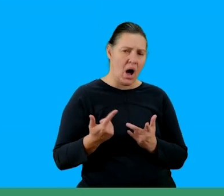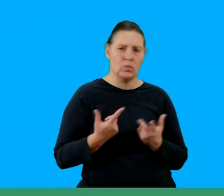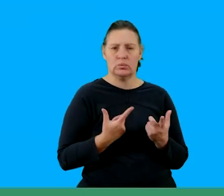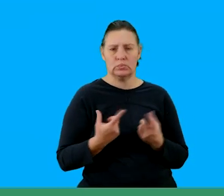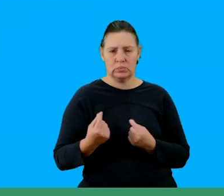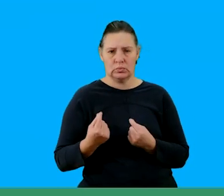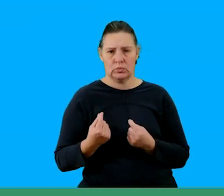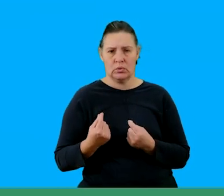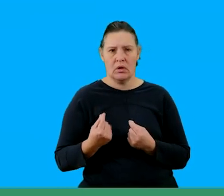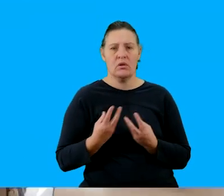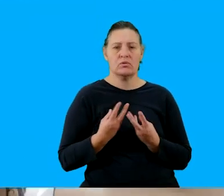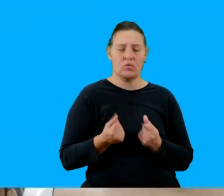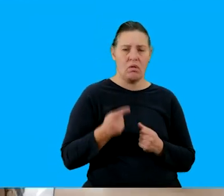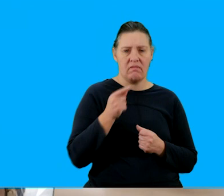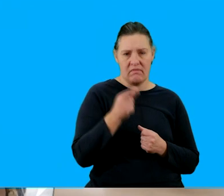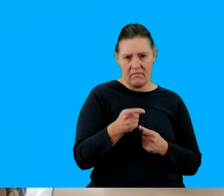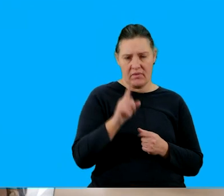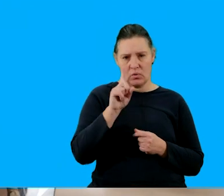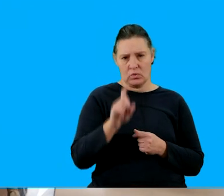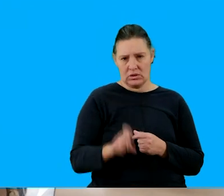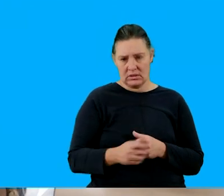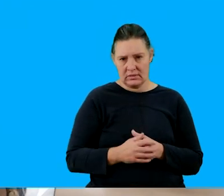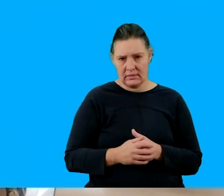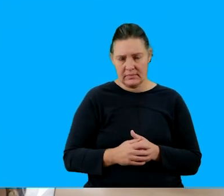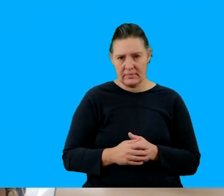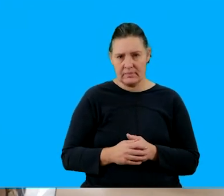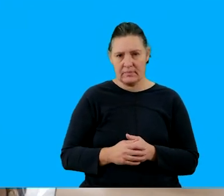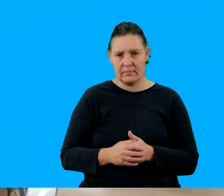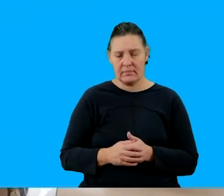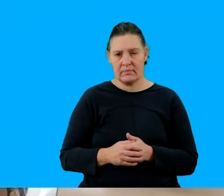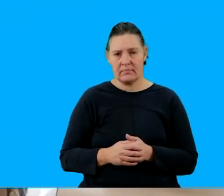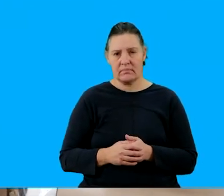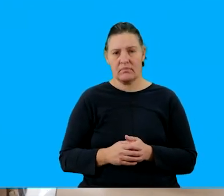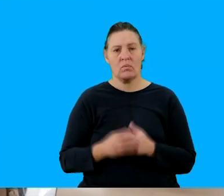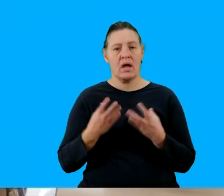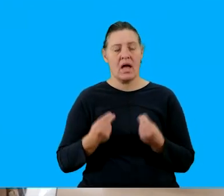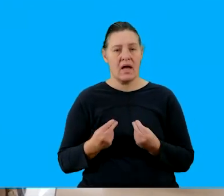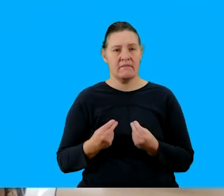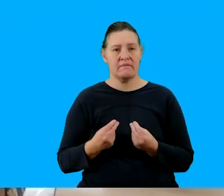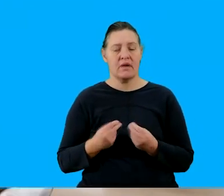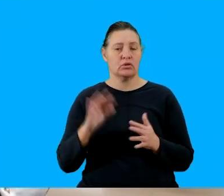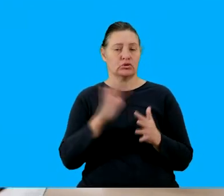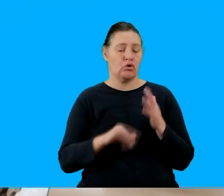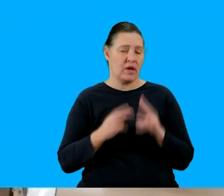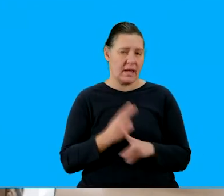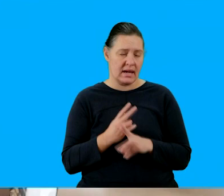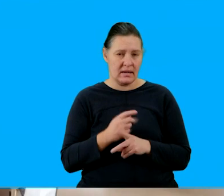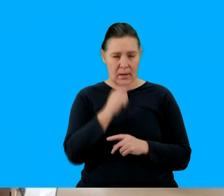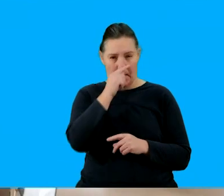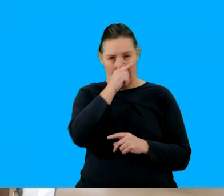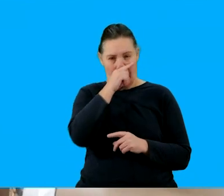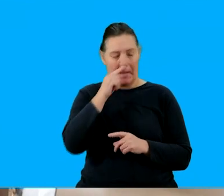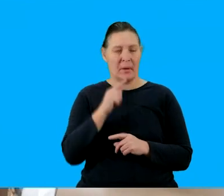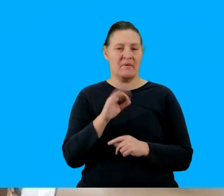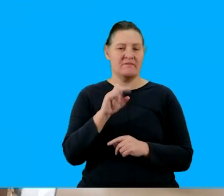we should go about solving such a question. We have our scenario again,